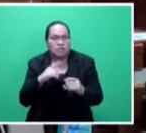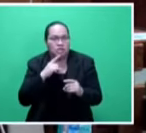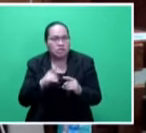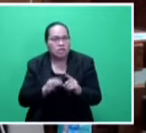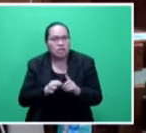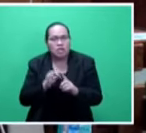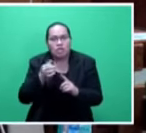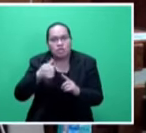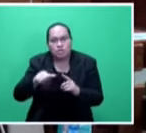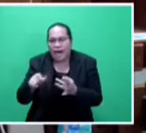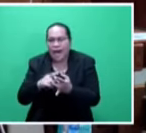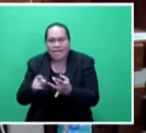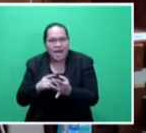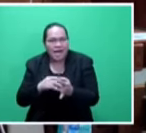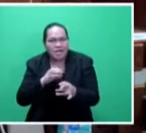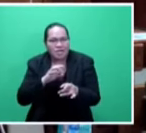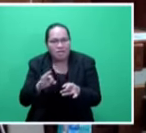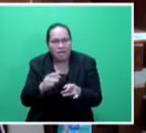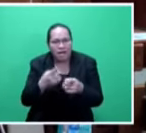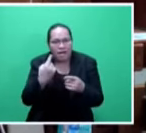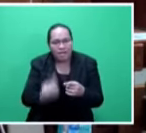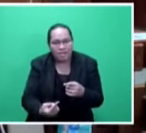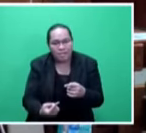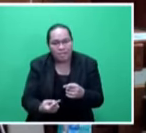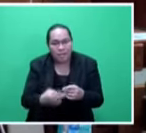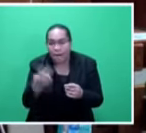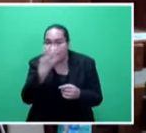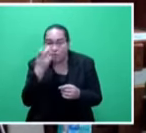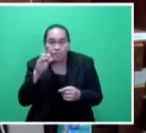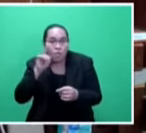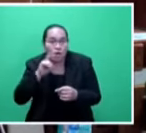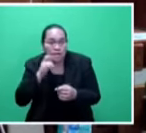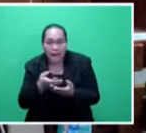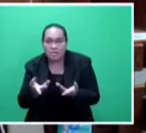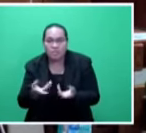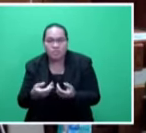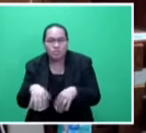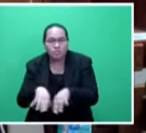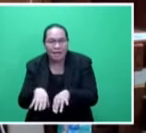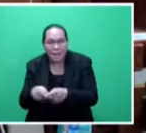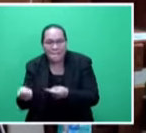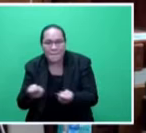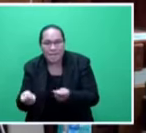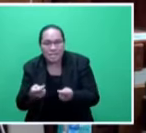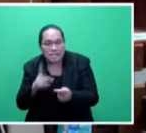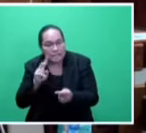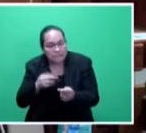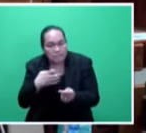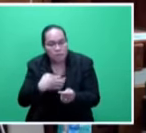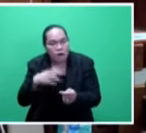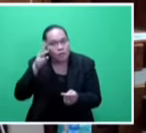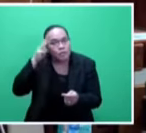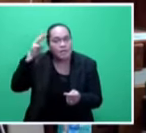other mediums rather than tendering alone. The monitoring of water and waste management service to be more vigilant, particularly